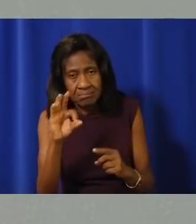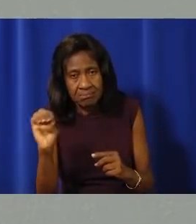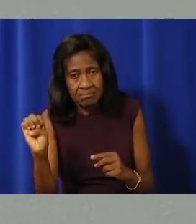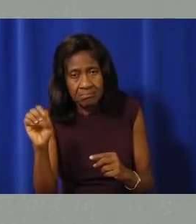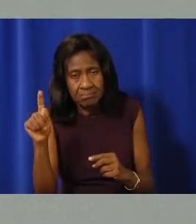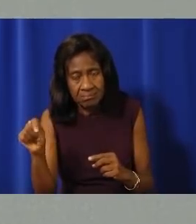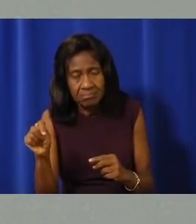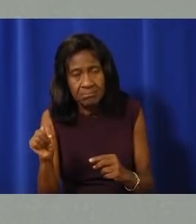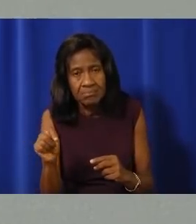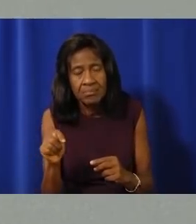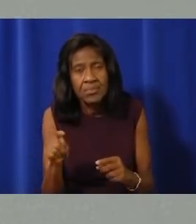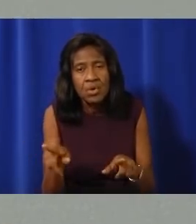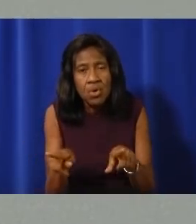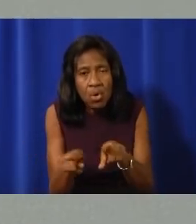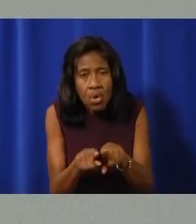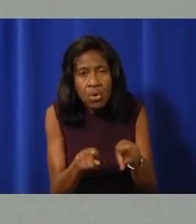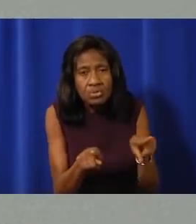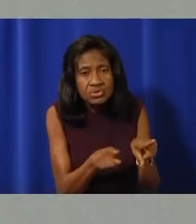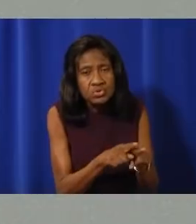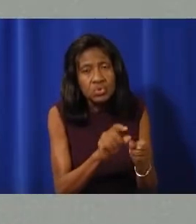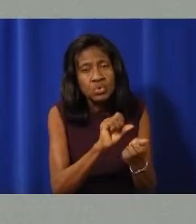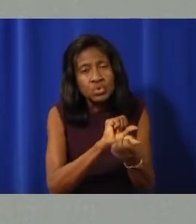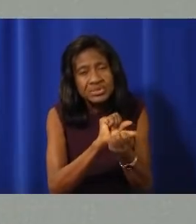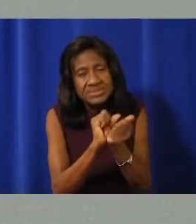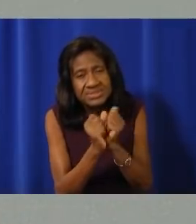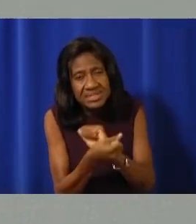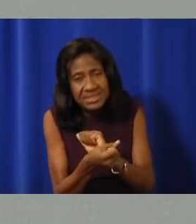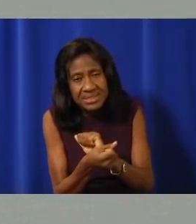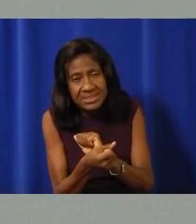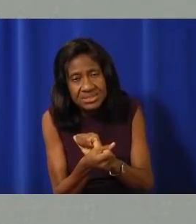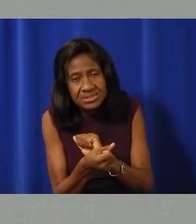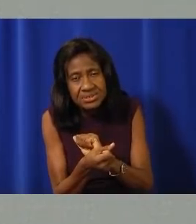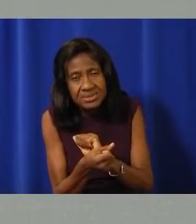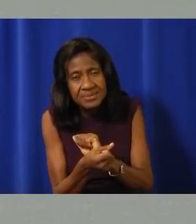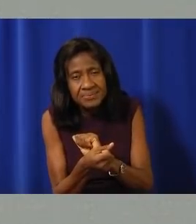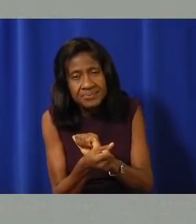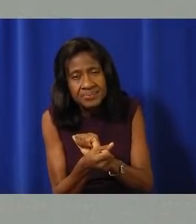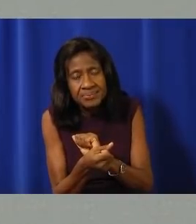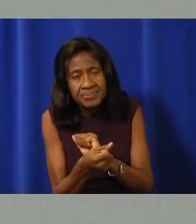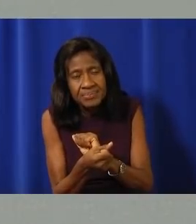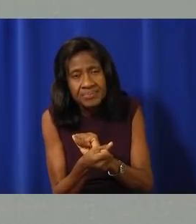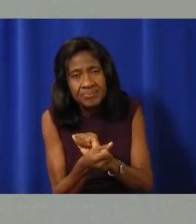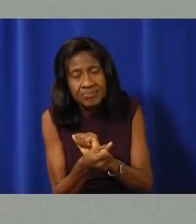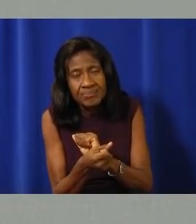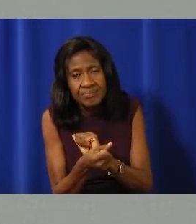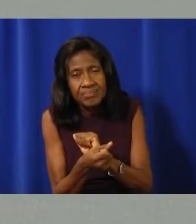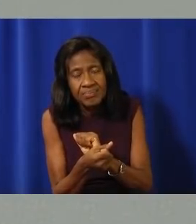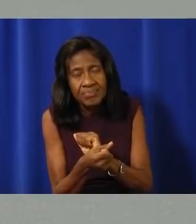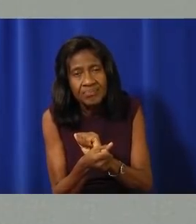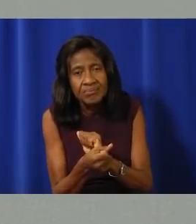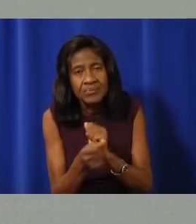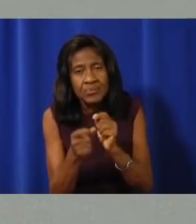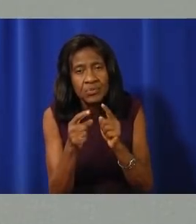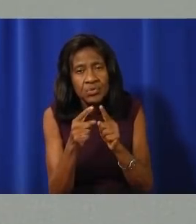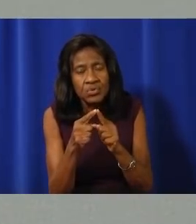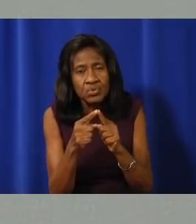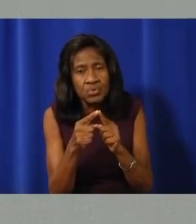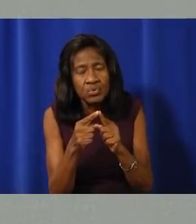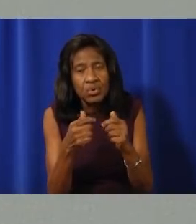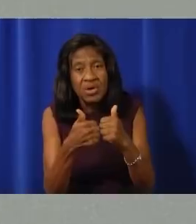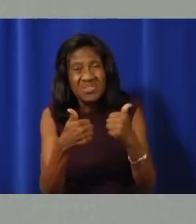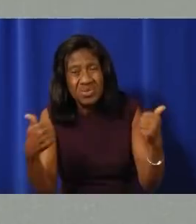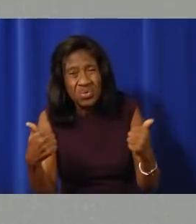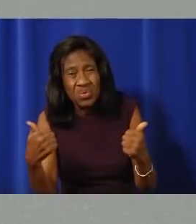will also be seeking to make a change specifically to the quarantine requirement.